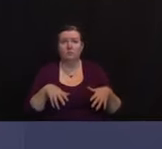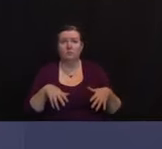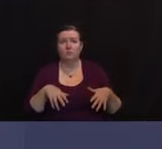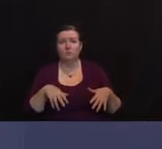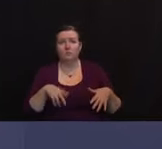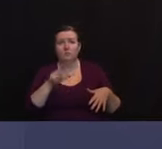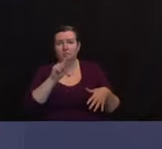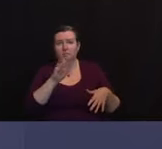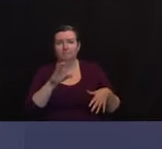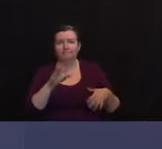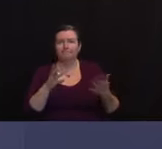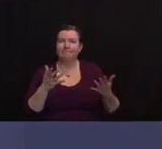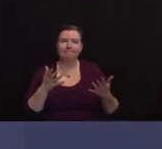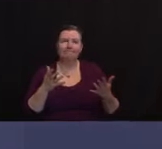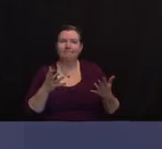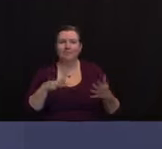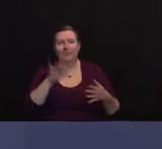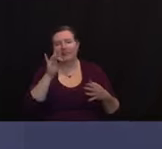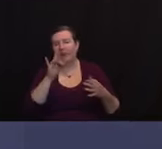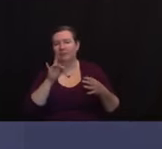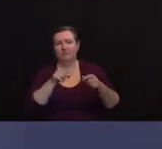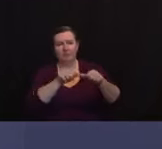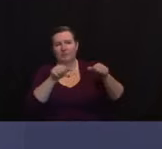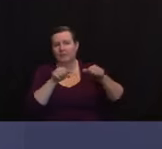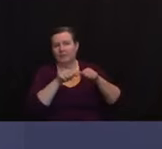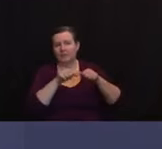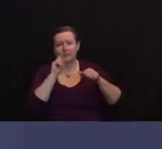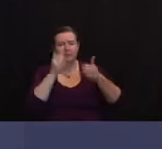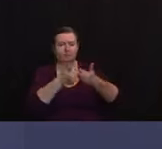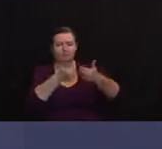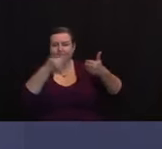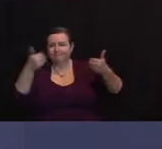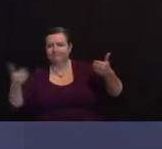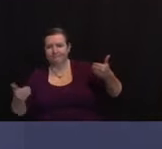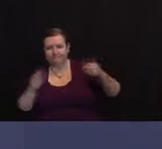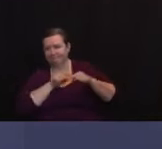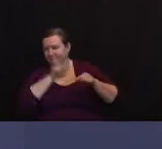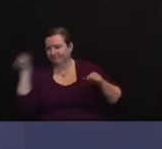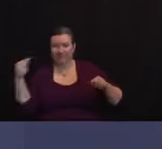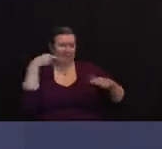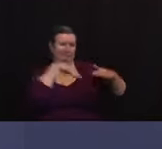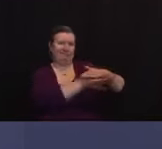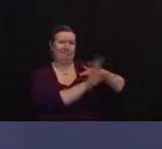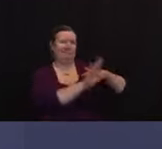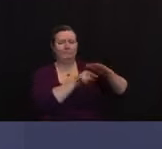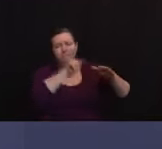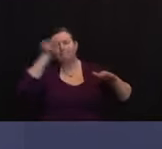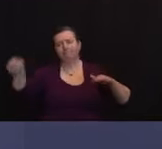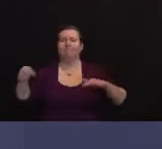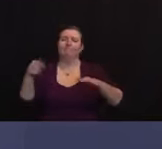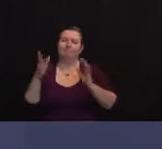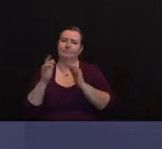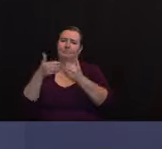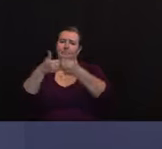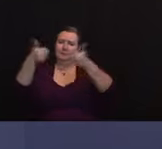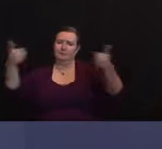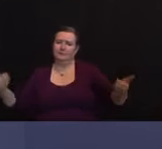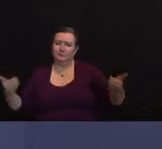cleaning. For situations where there is a roommate and the health status of the resident prevents leaving the